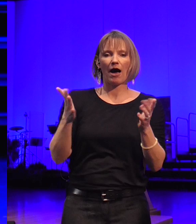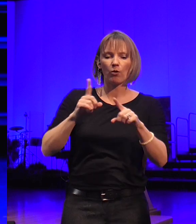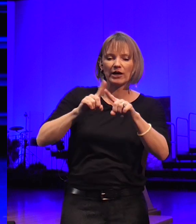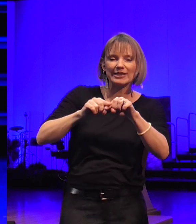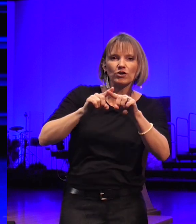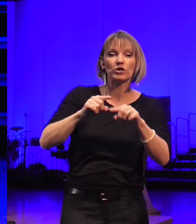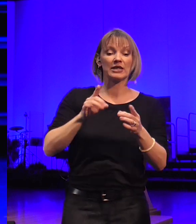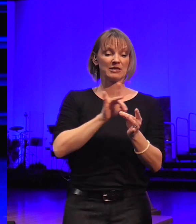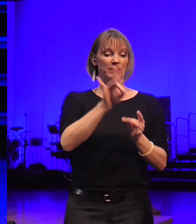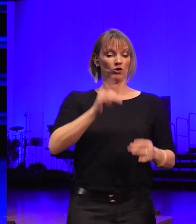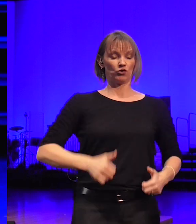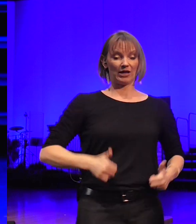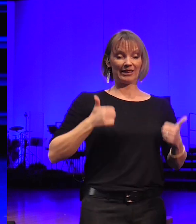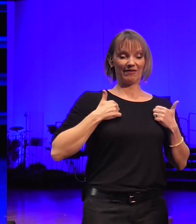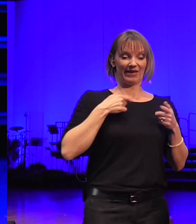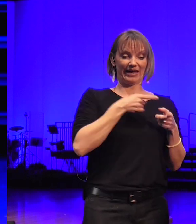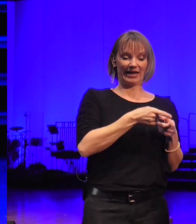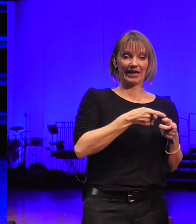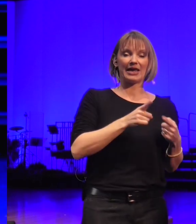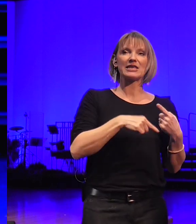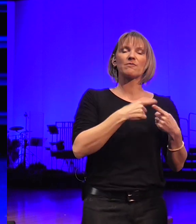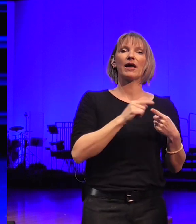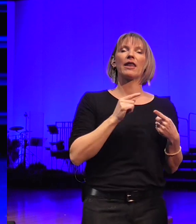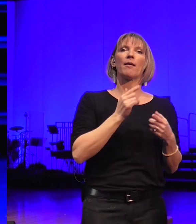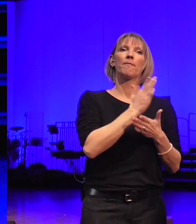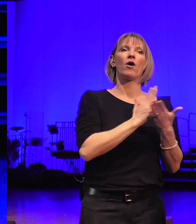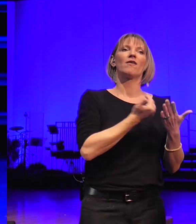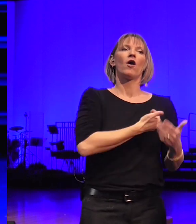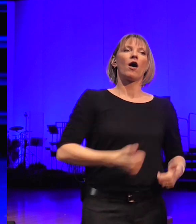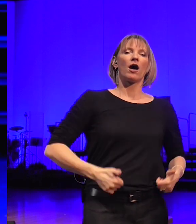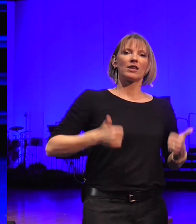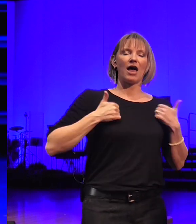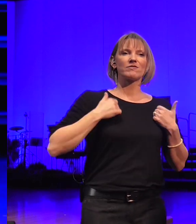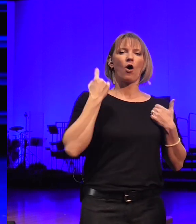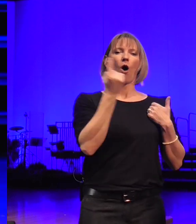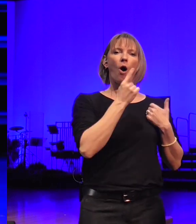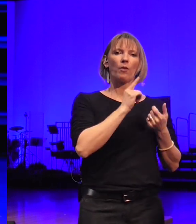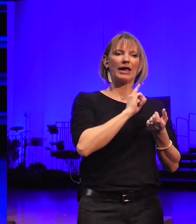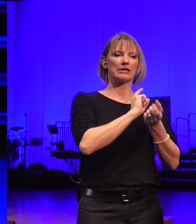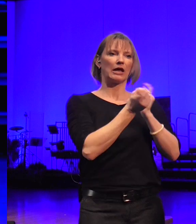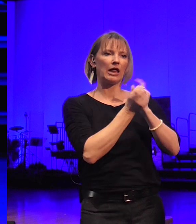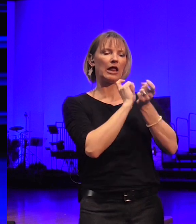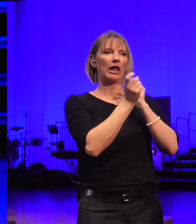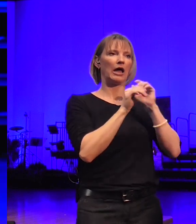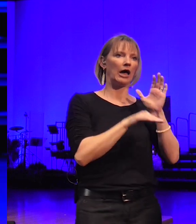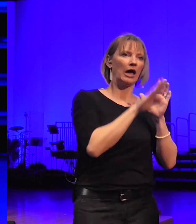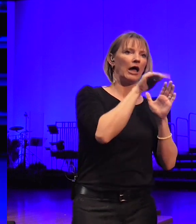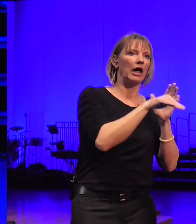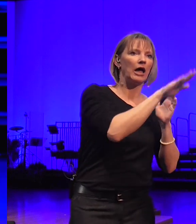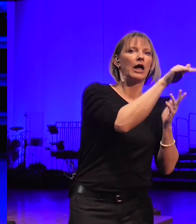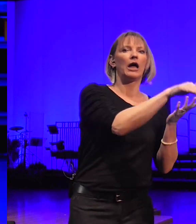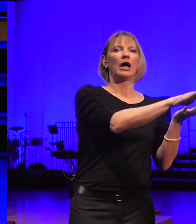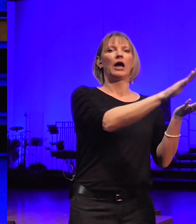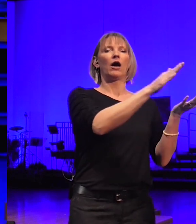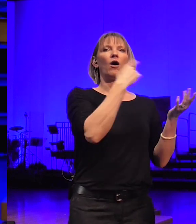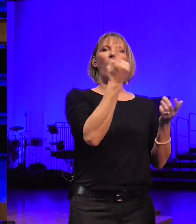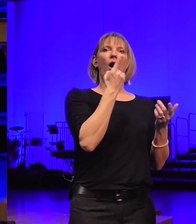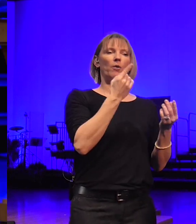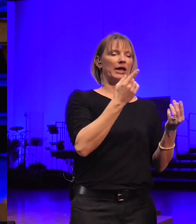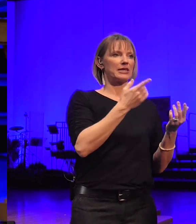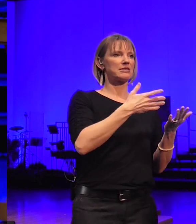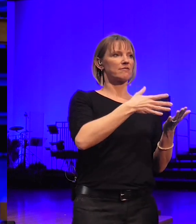Spiritual living is when we allow that part of our lives which is always in flux to be regularly informed by